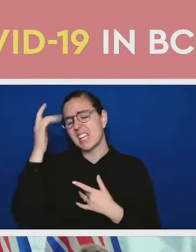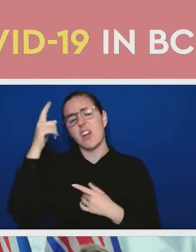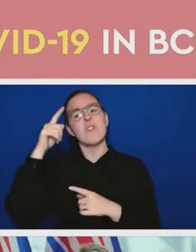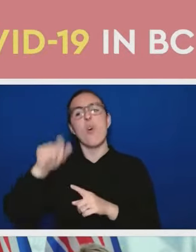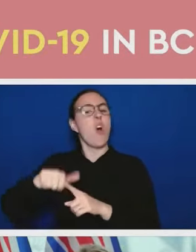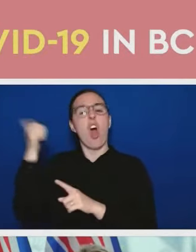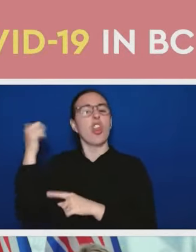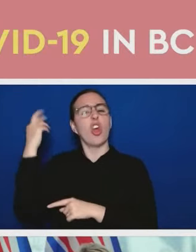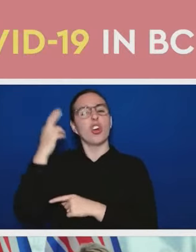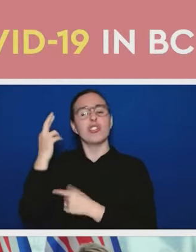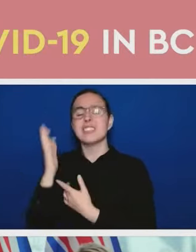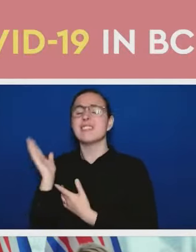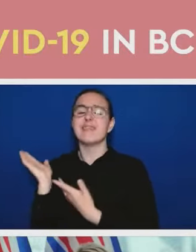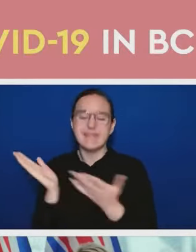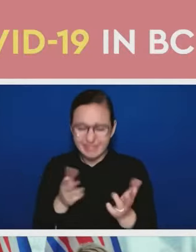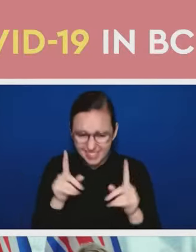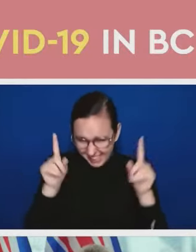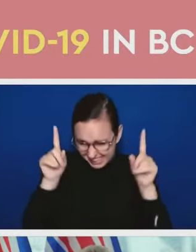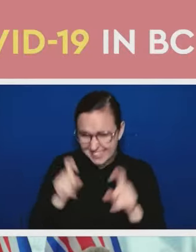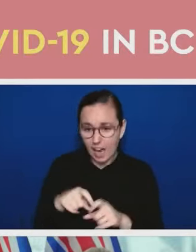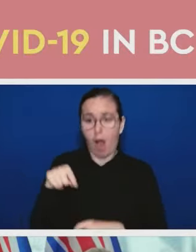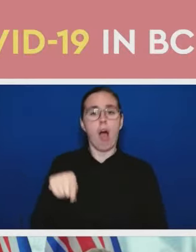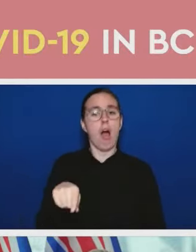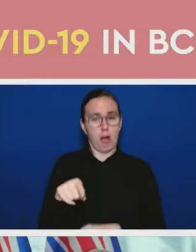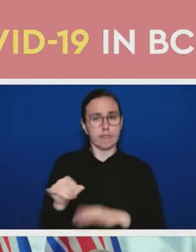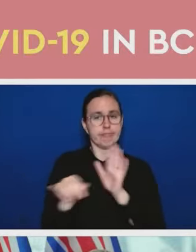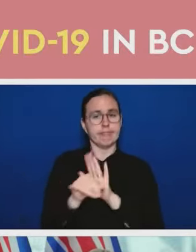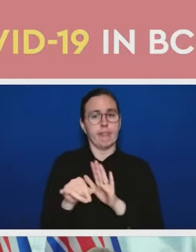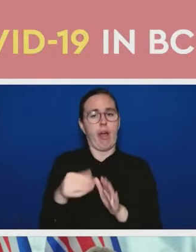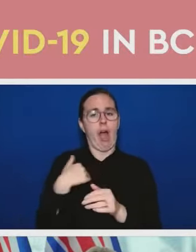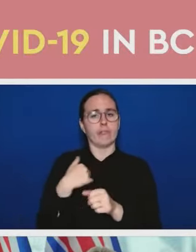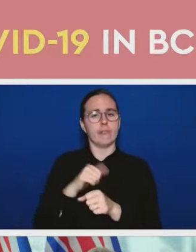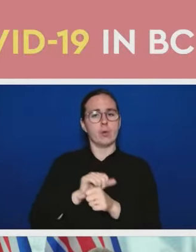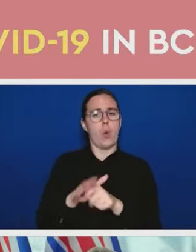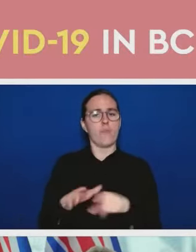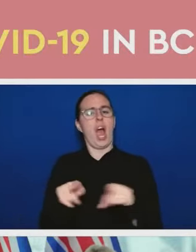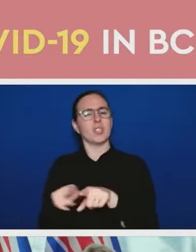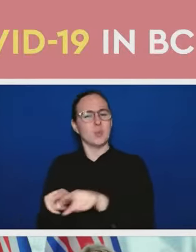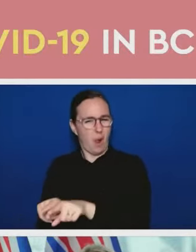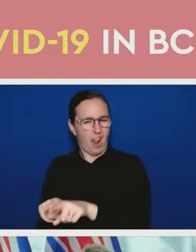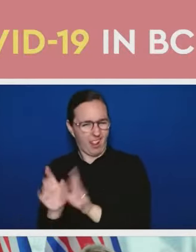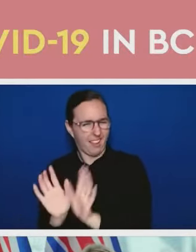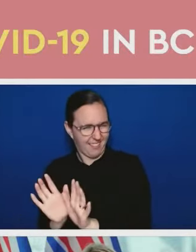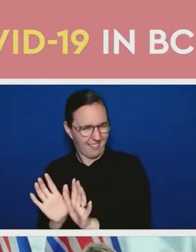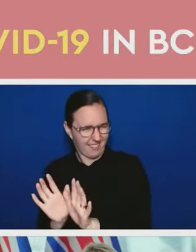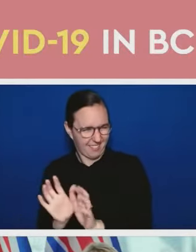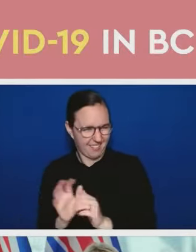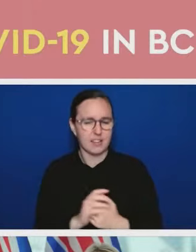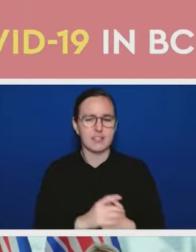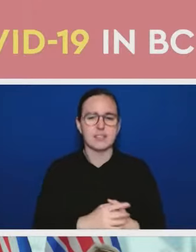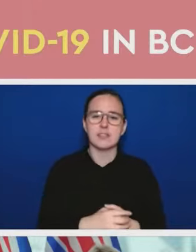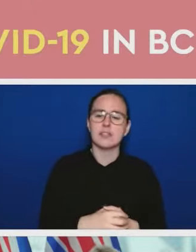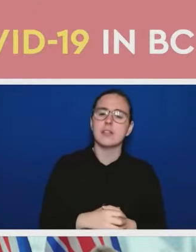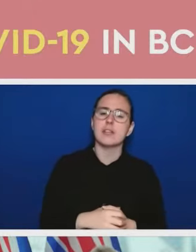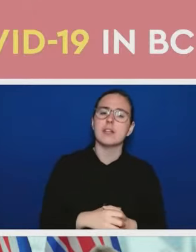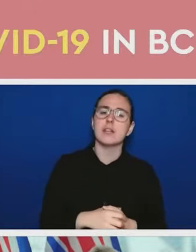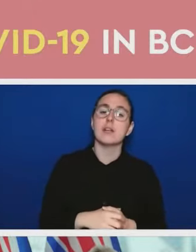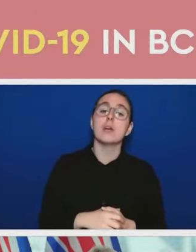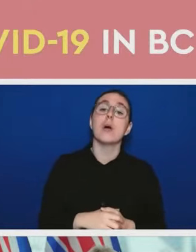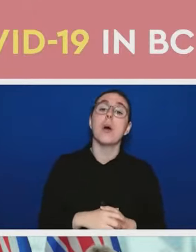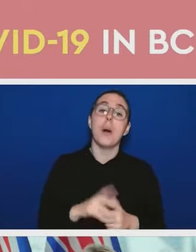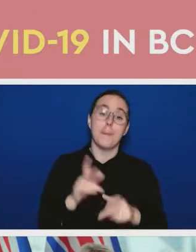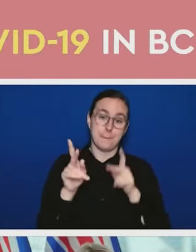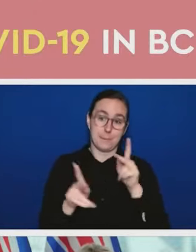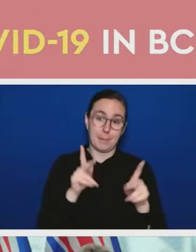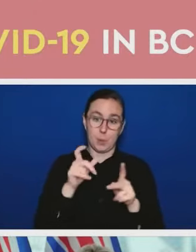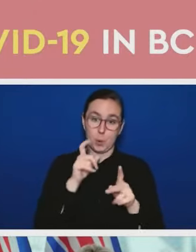are looking at people who've died with a positive COVID test. And our all-cause mortality, so anybody who's died within